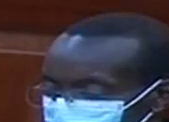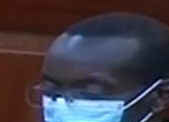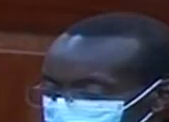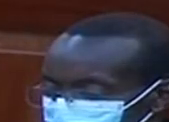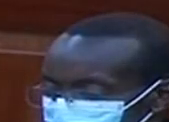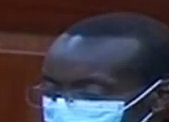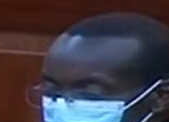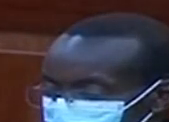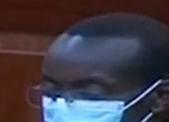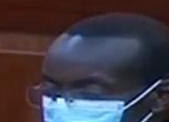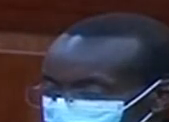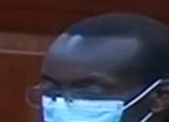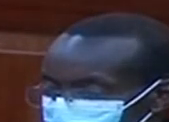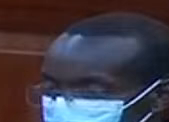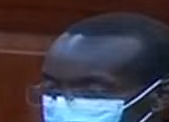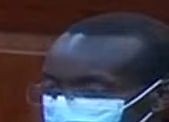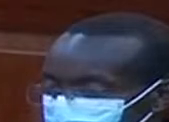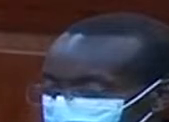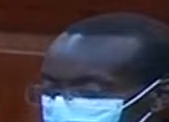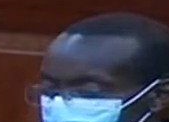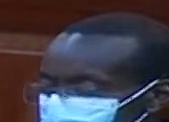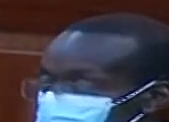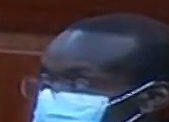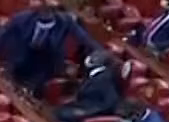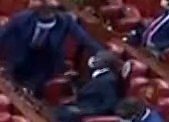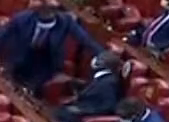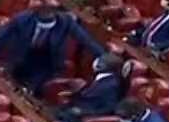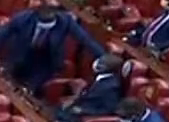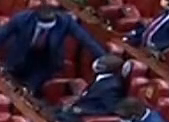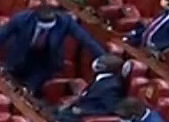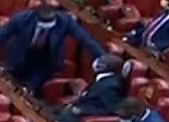Order number 4, petitions.